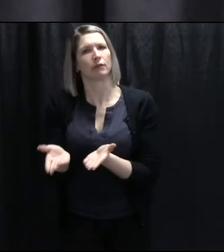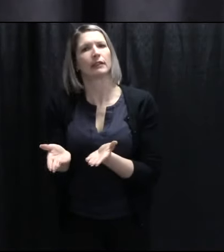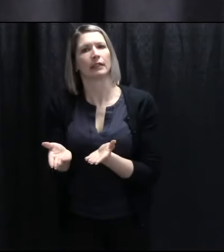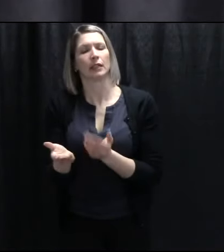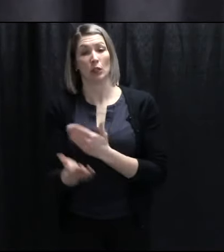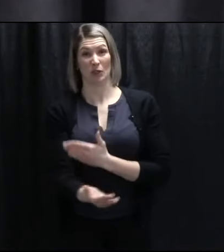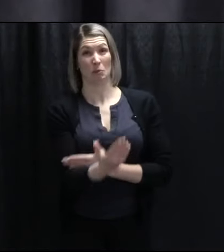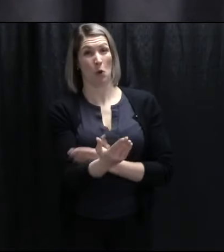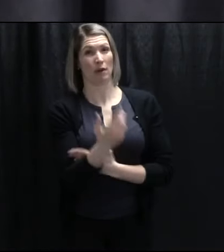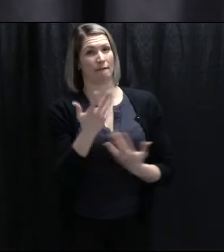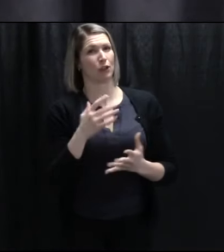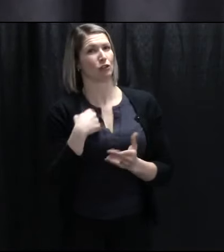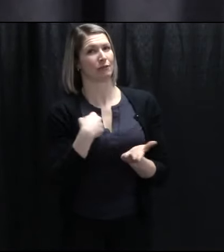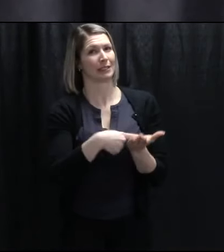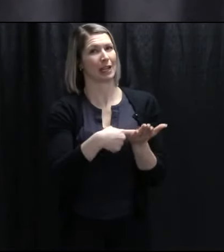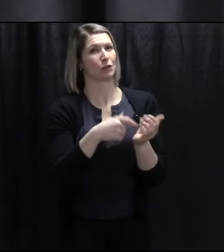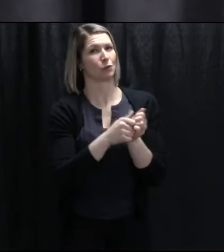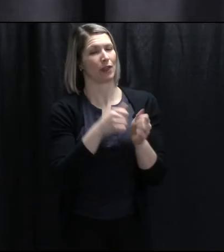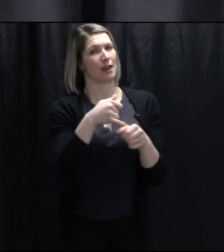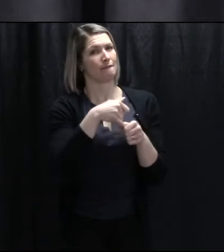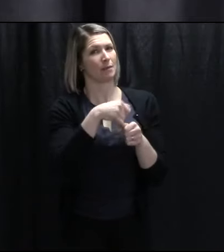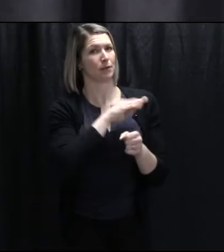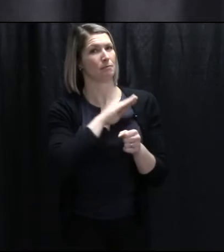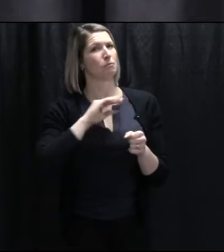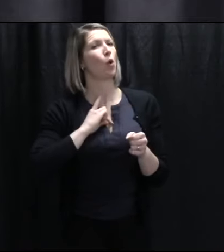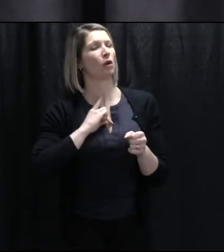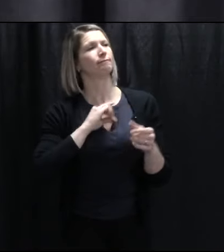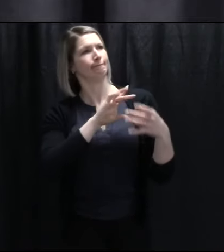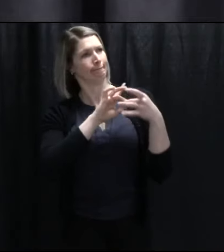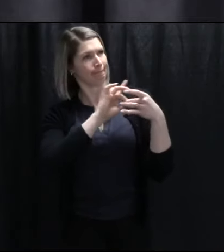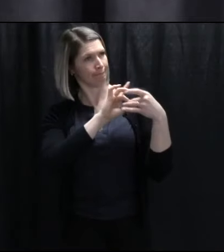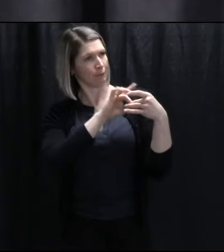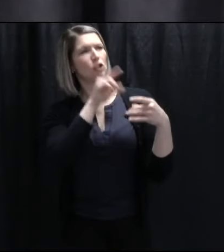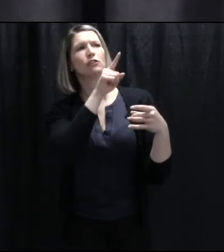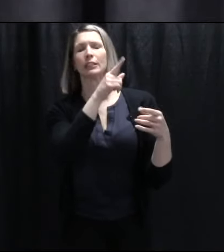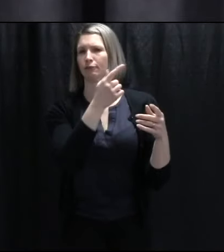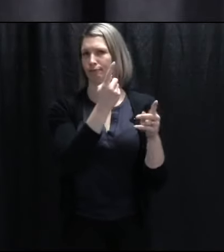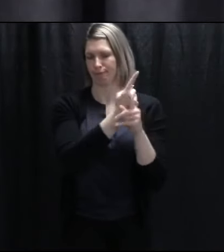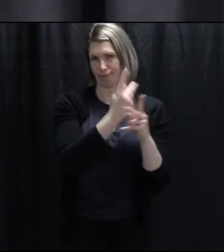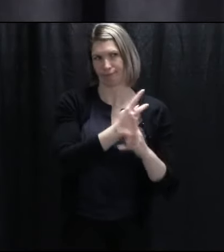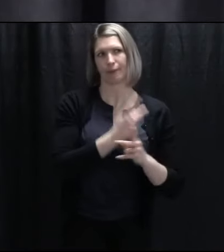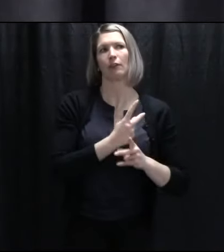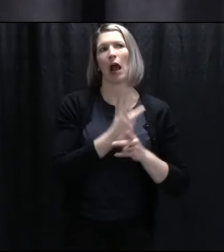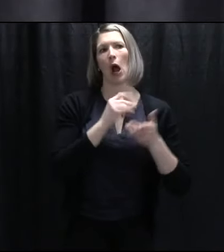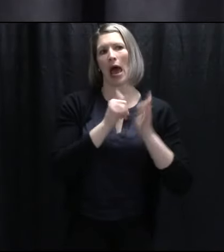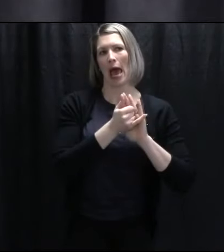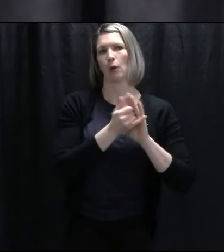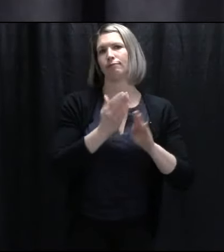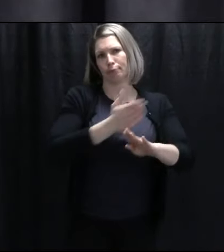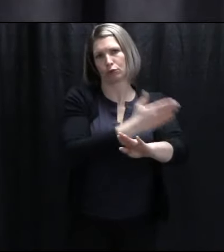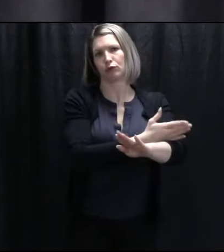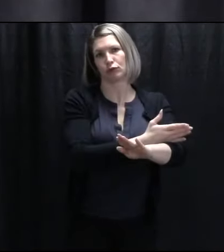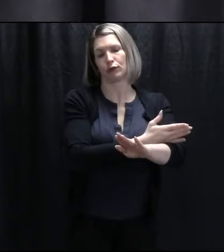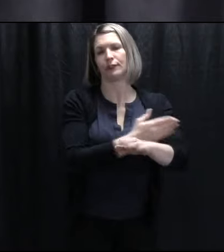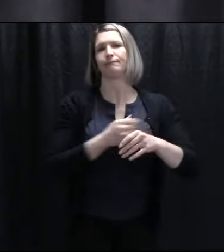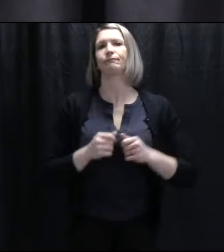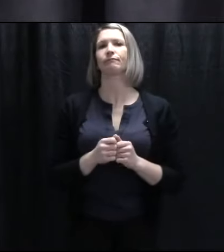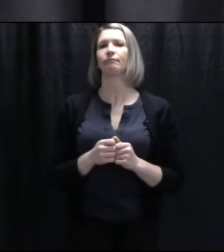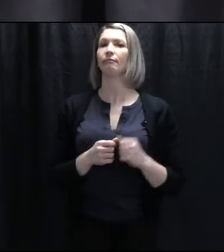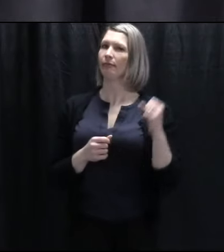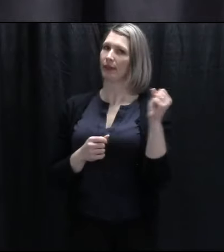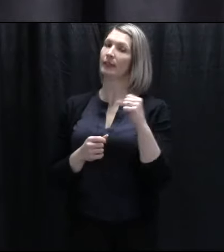had discussions with our Director of Pharmaceutical Services, and she is working very hard to try and get some clarity around that. So I guess what we're